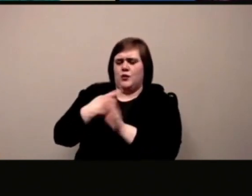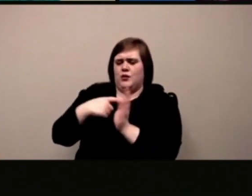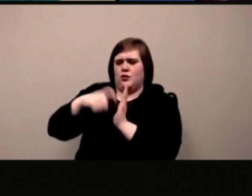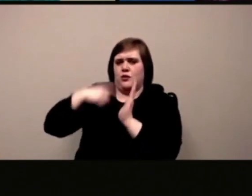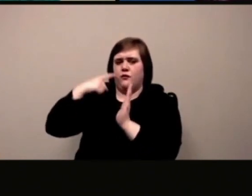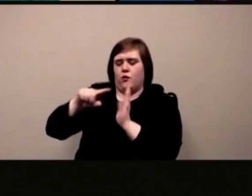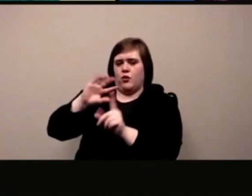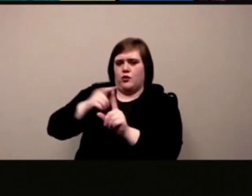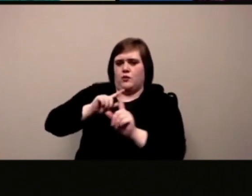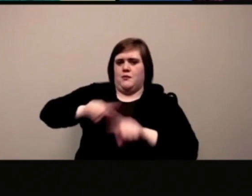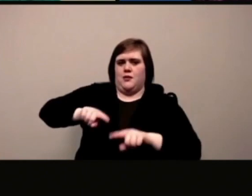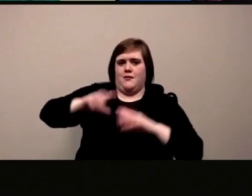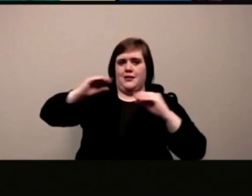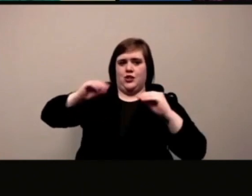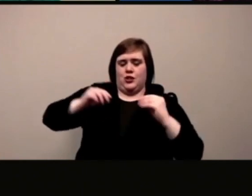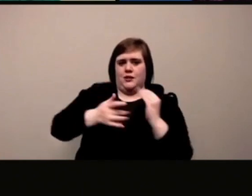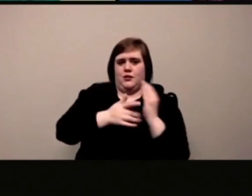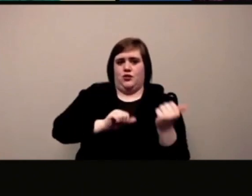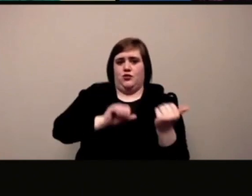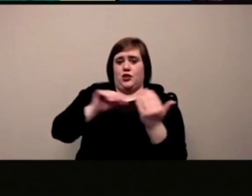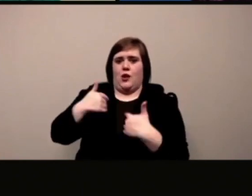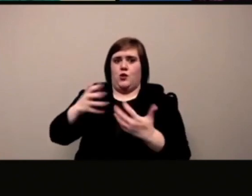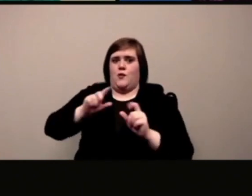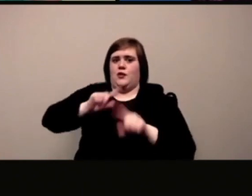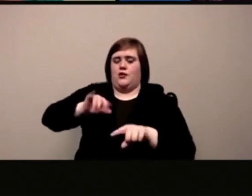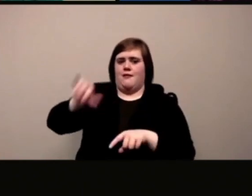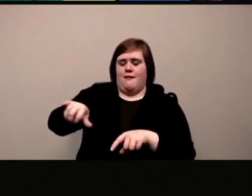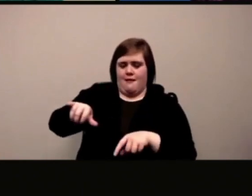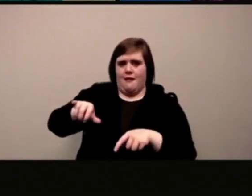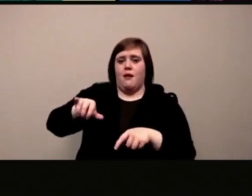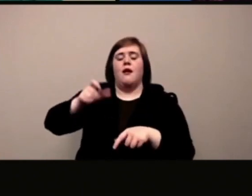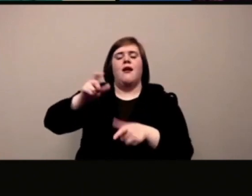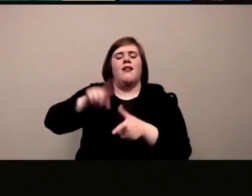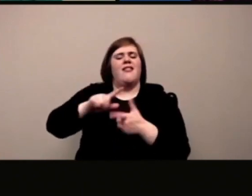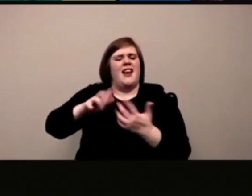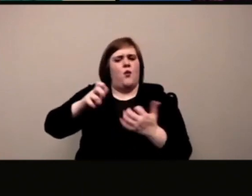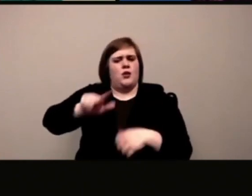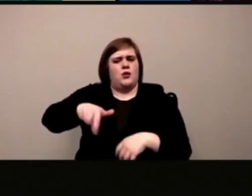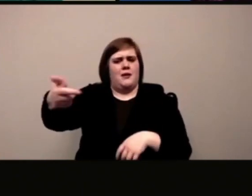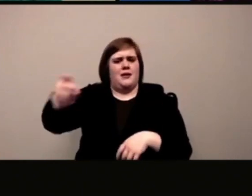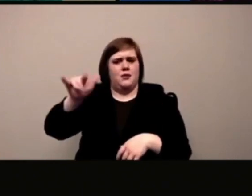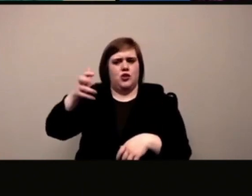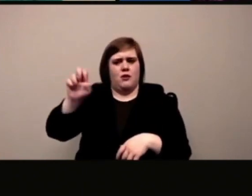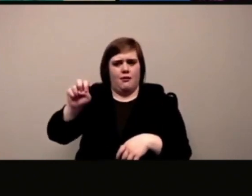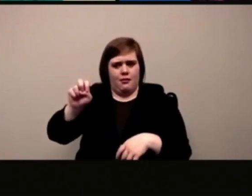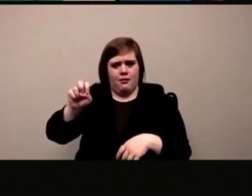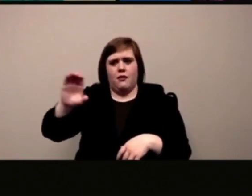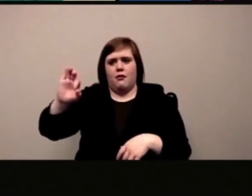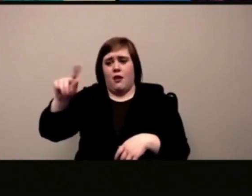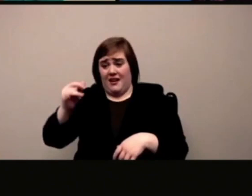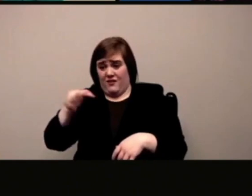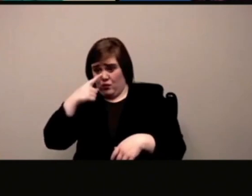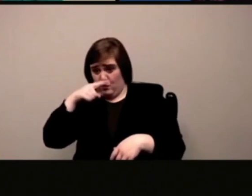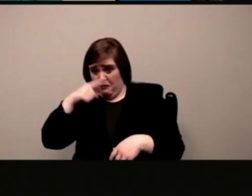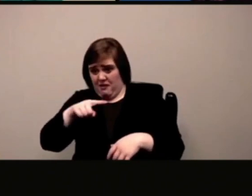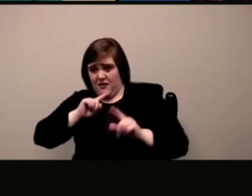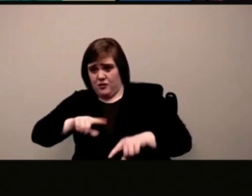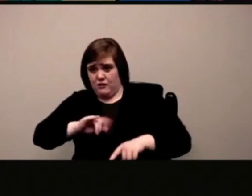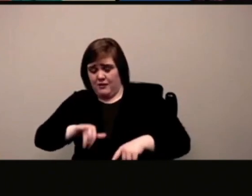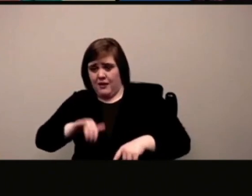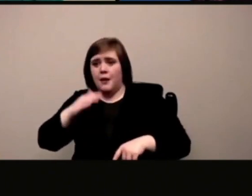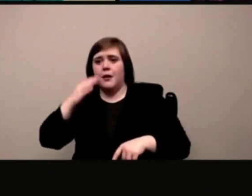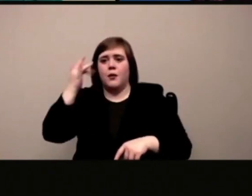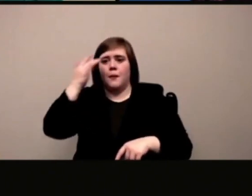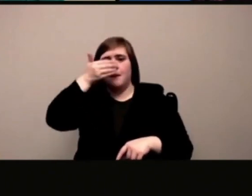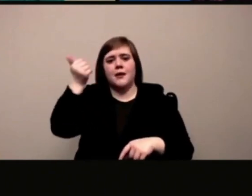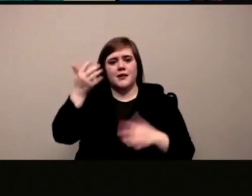teaching strategies? And I want to answer that. Then I want to pass it to Michelle, Claudia, if you're comfortable with that, because I want to talk about